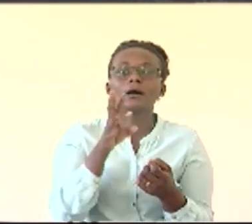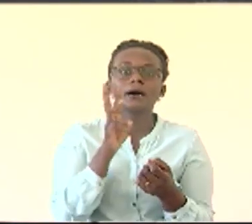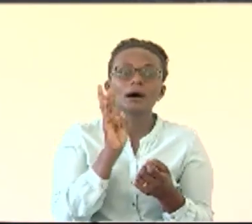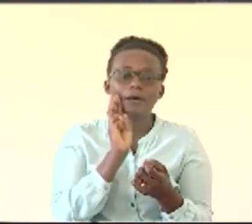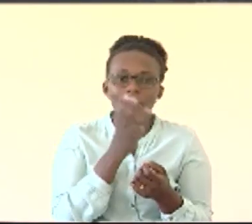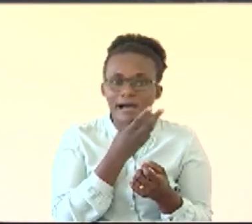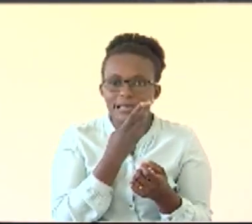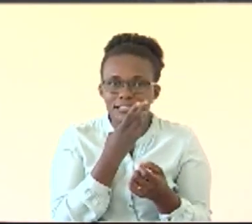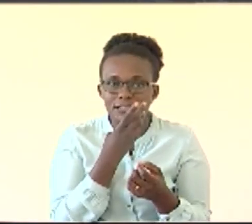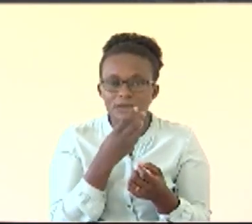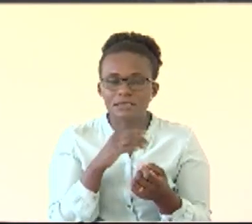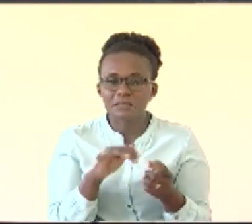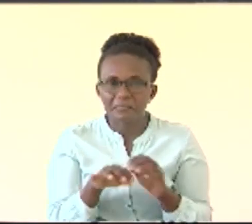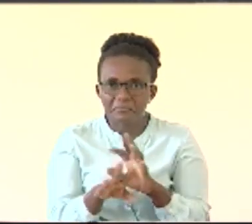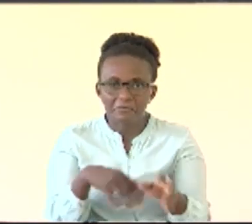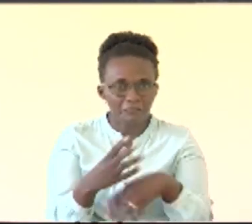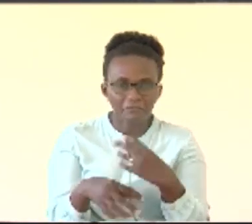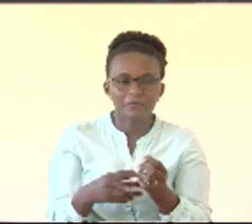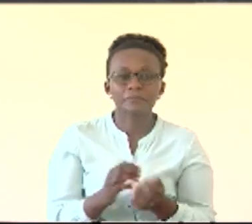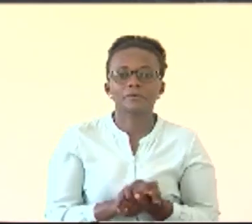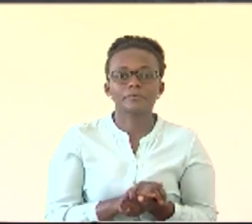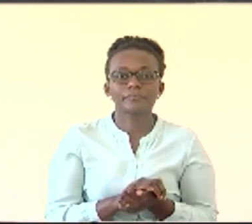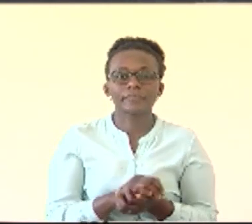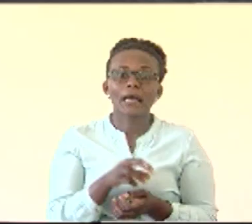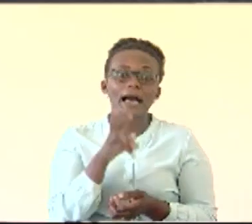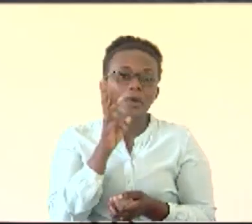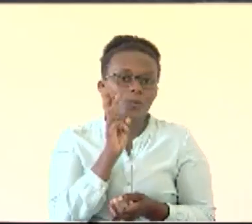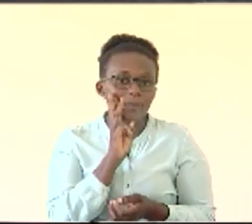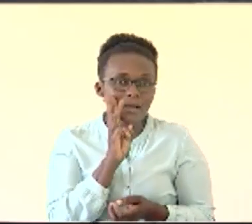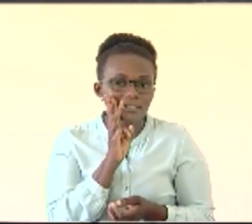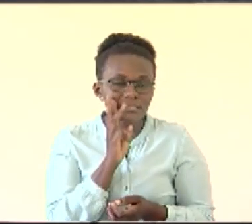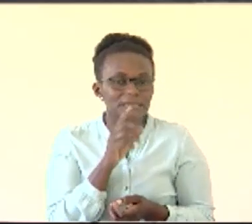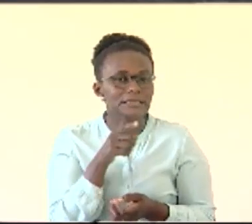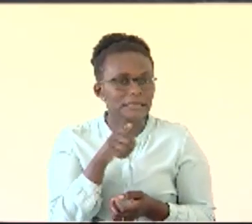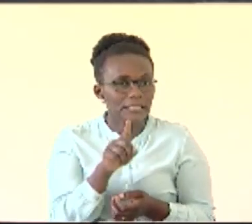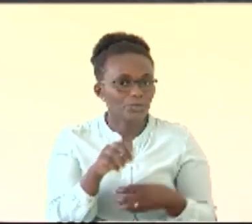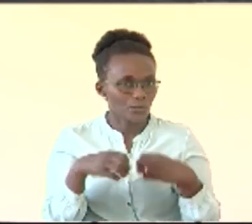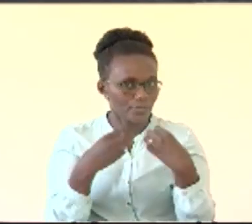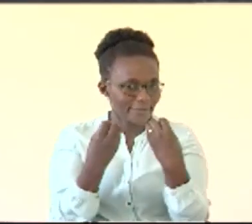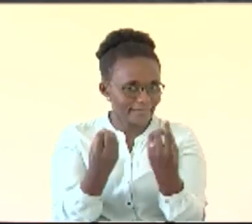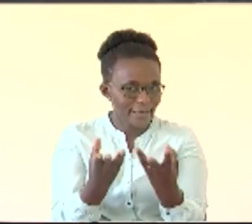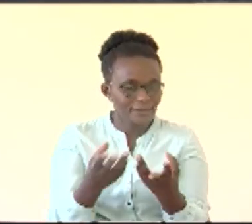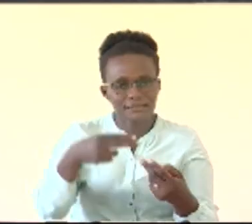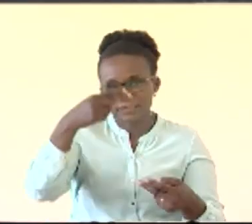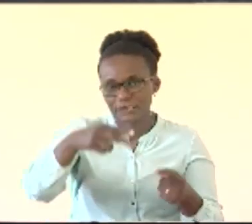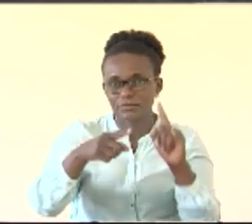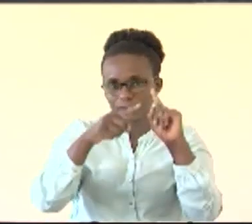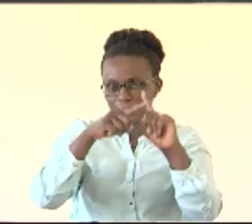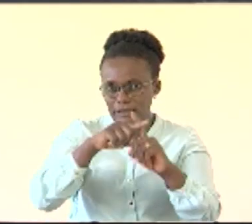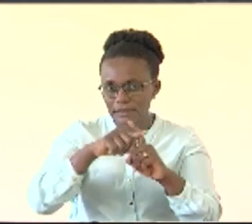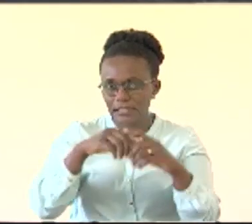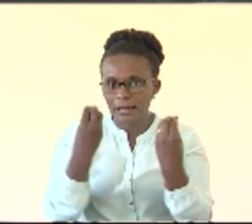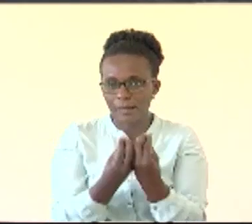water as well. So this water also produces the hydrogen ions and the